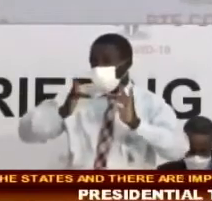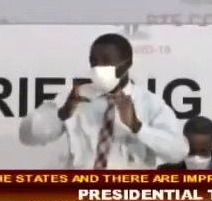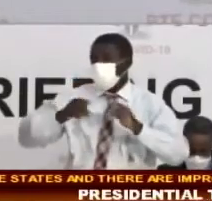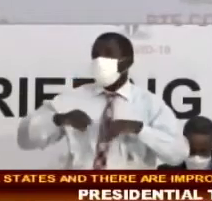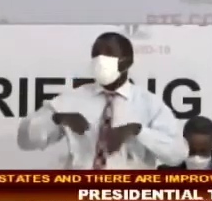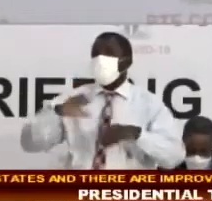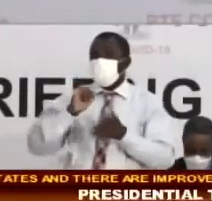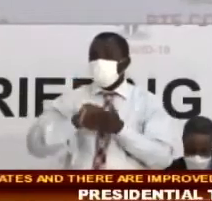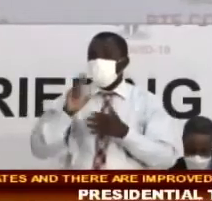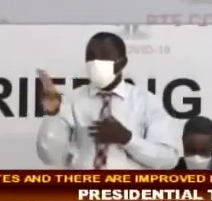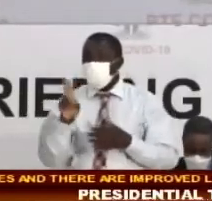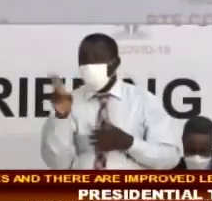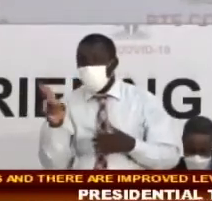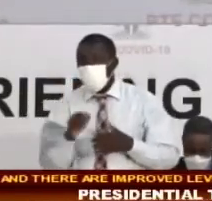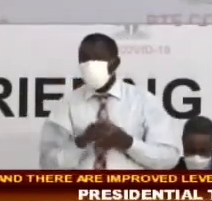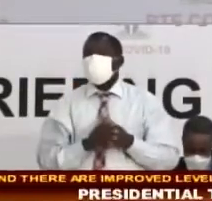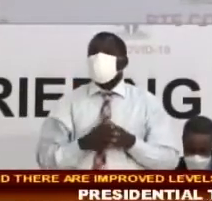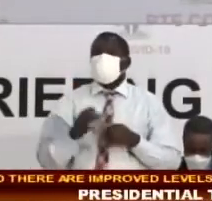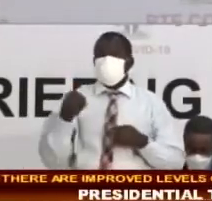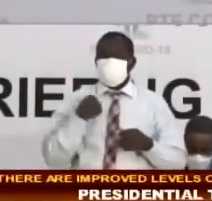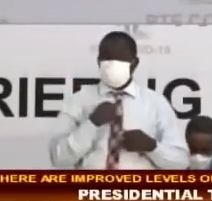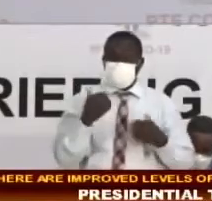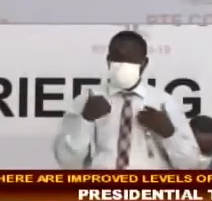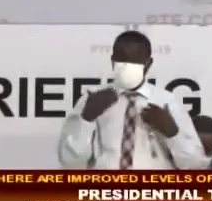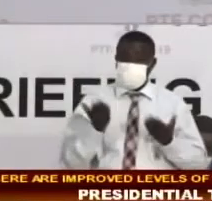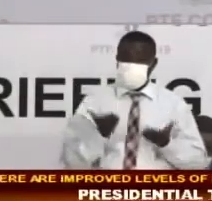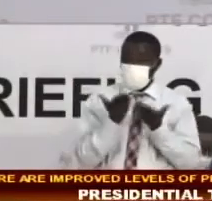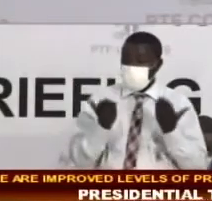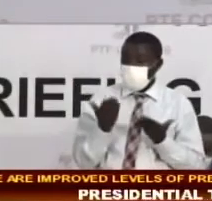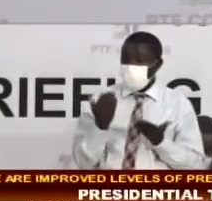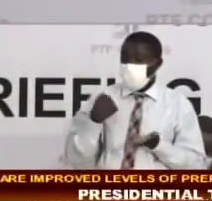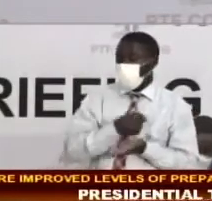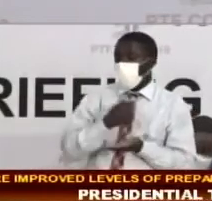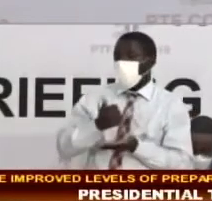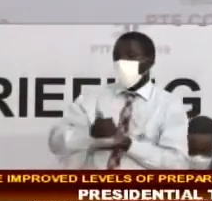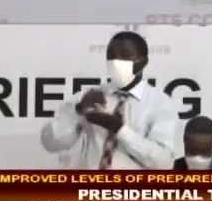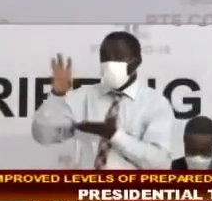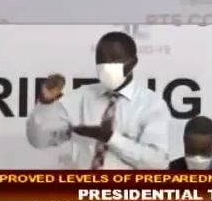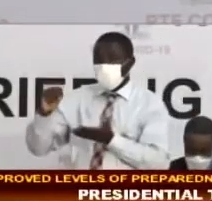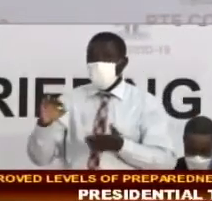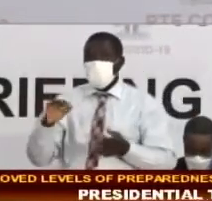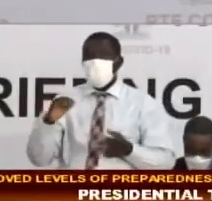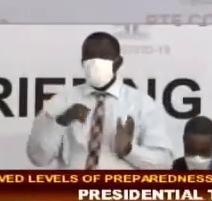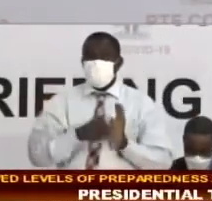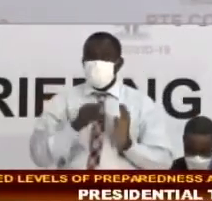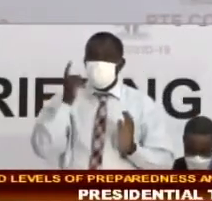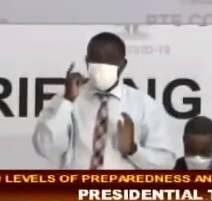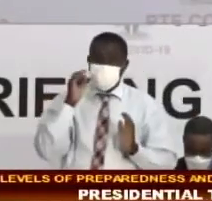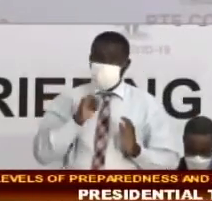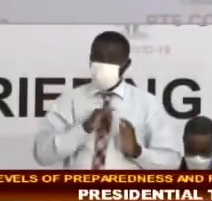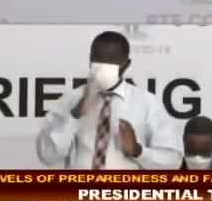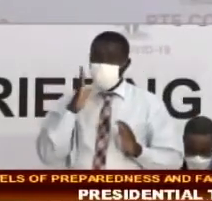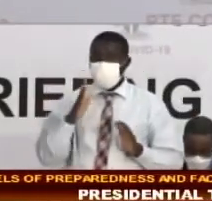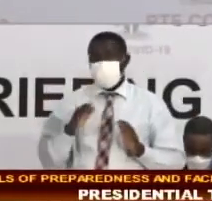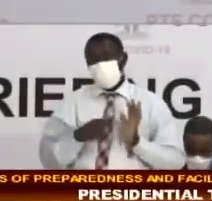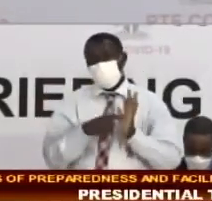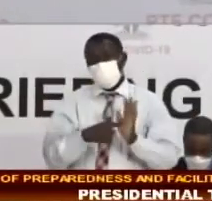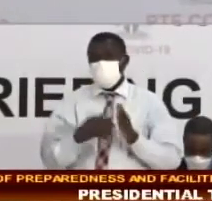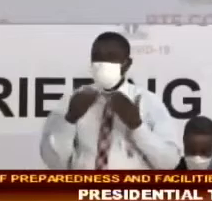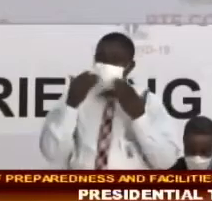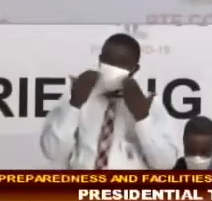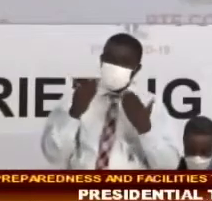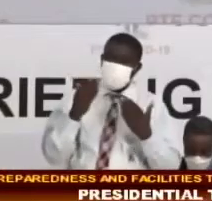making resources available and we're assisting them. I'm really going to be grateful. I'm going to express our thanks to all